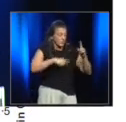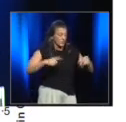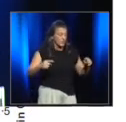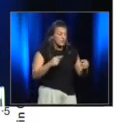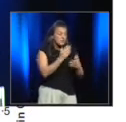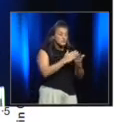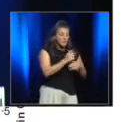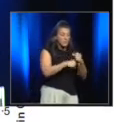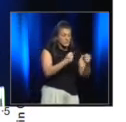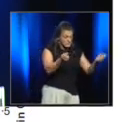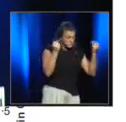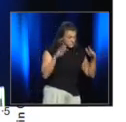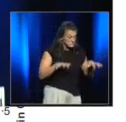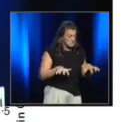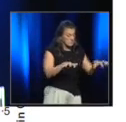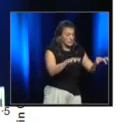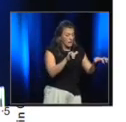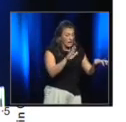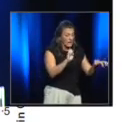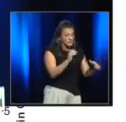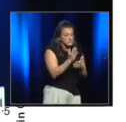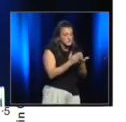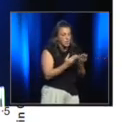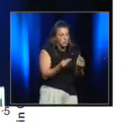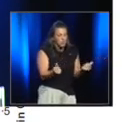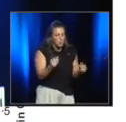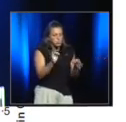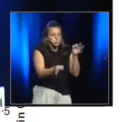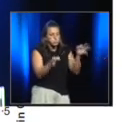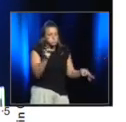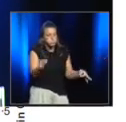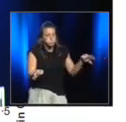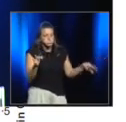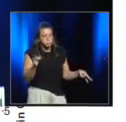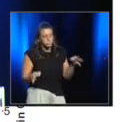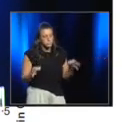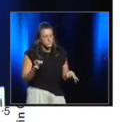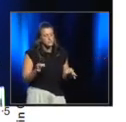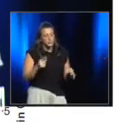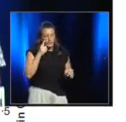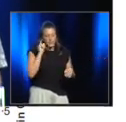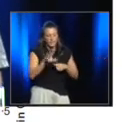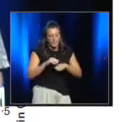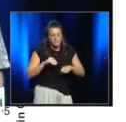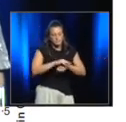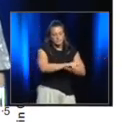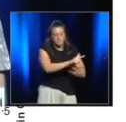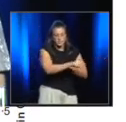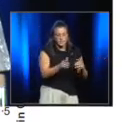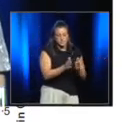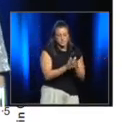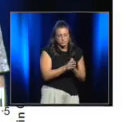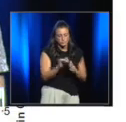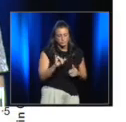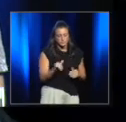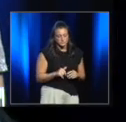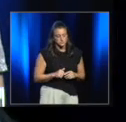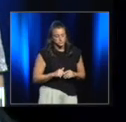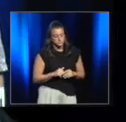relatively little ice. And we saw from some of the earlier analysis that seems to be feeding into some of the things that we're seeing.